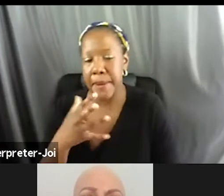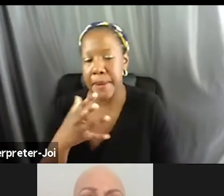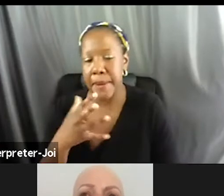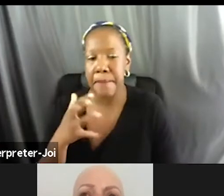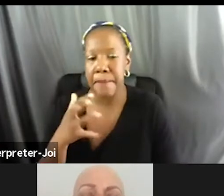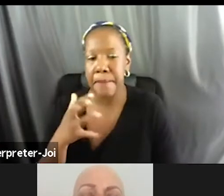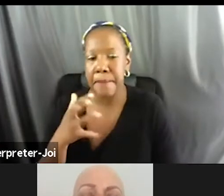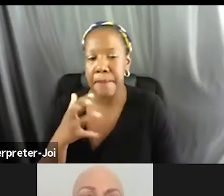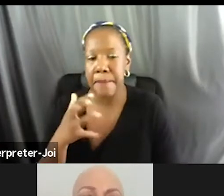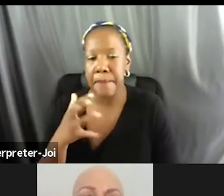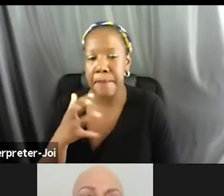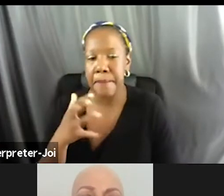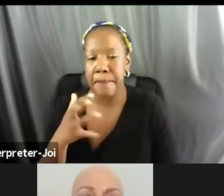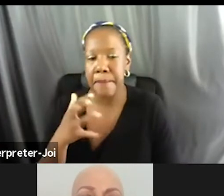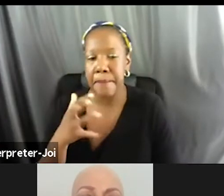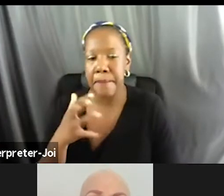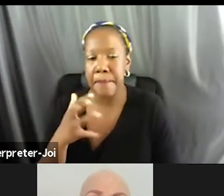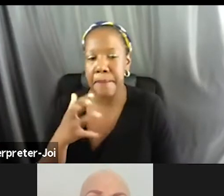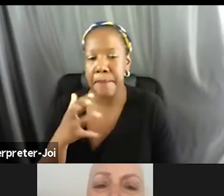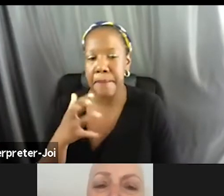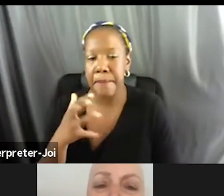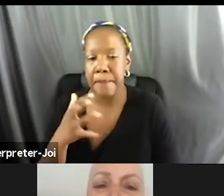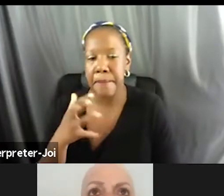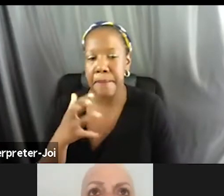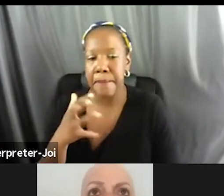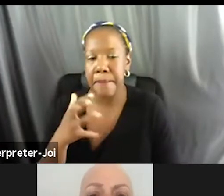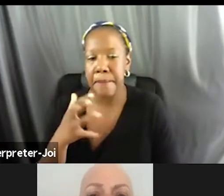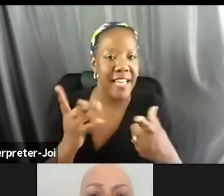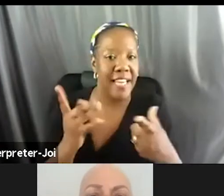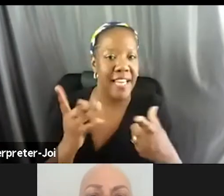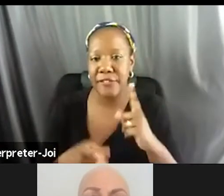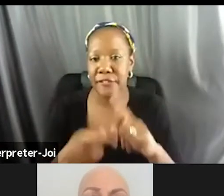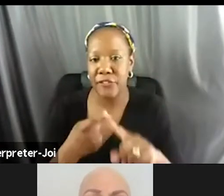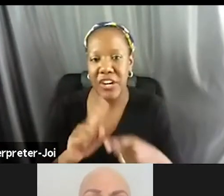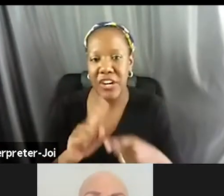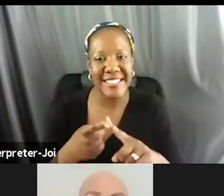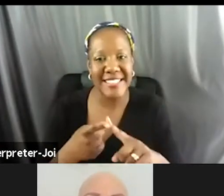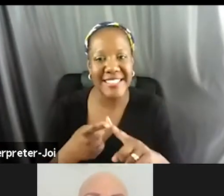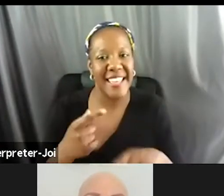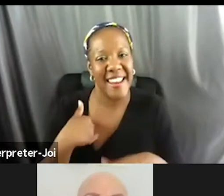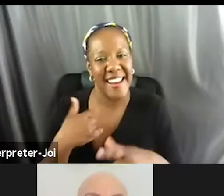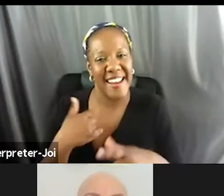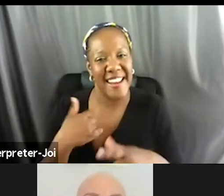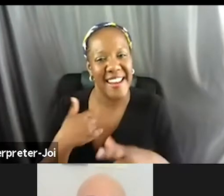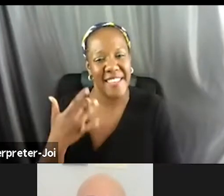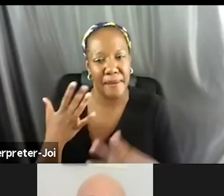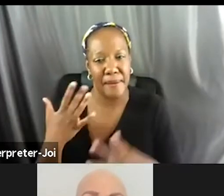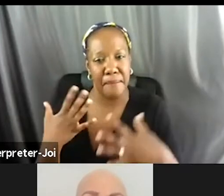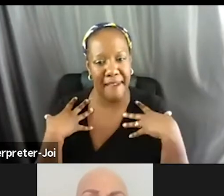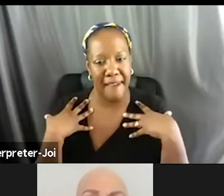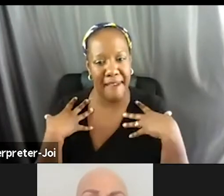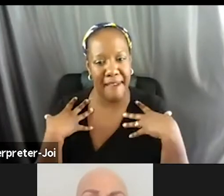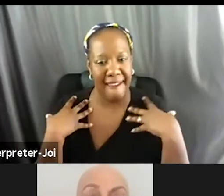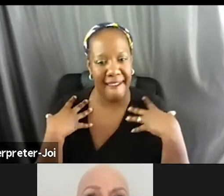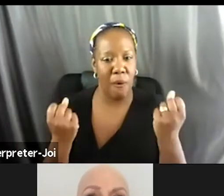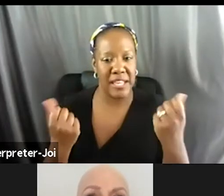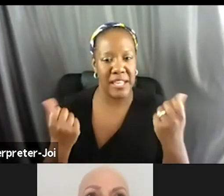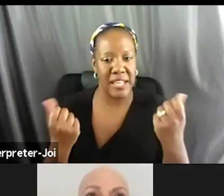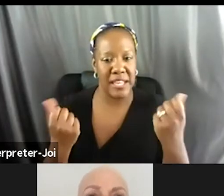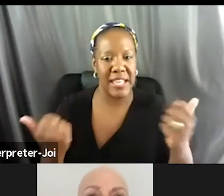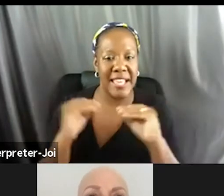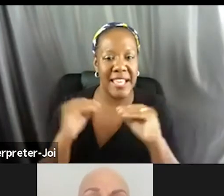and a daughter, and have, you know, lots of friends, and I feel my health is more important than my